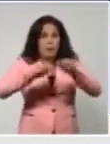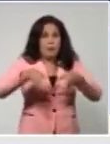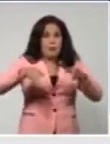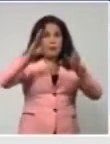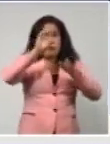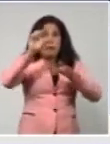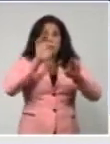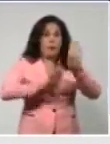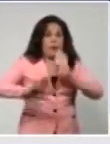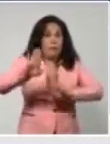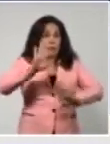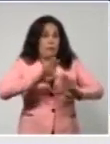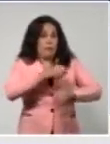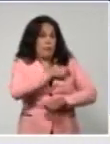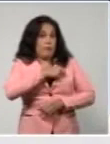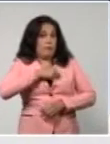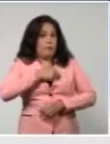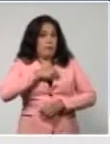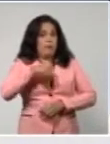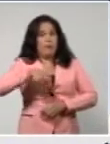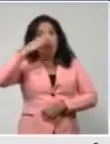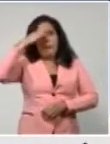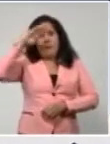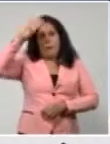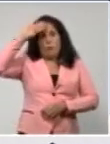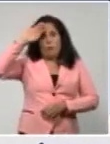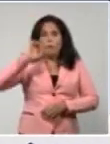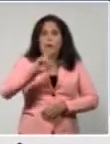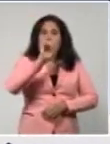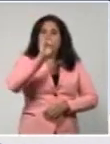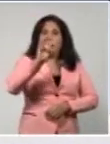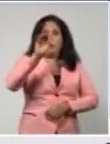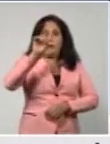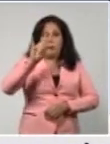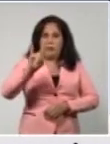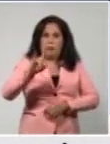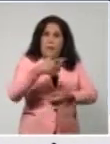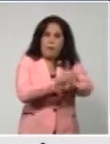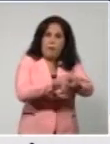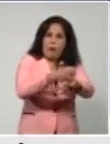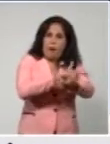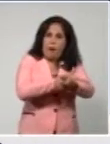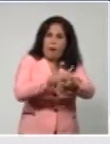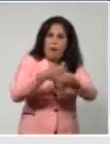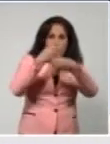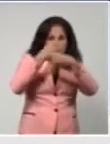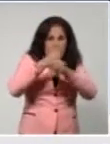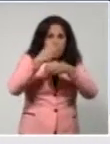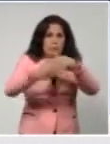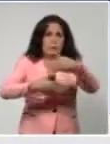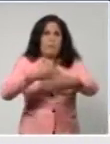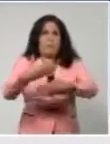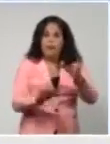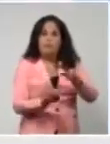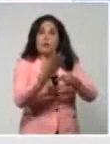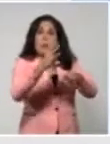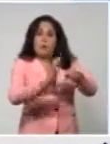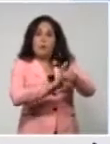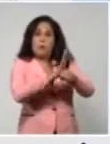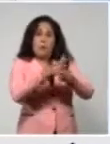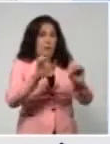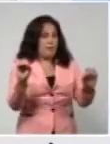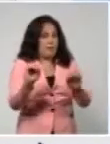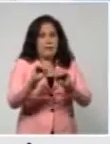Laboratories. As I mentioned at the beginning of the briefing, none of the samples processed yesterday